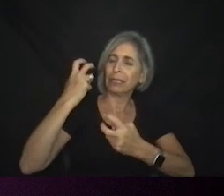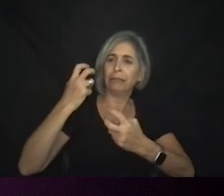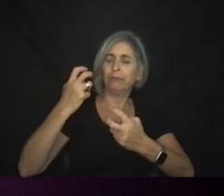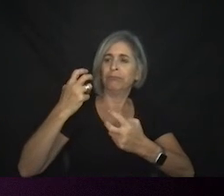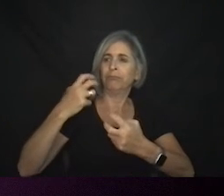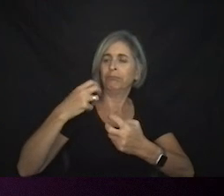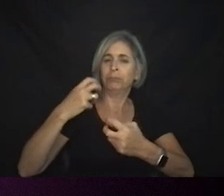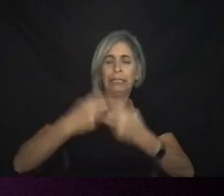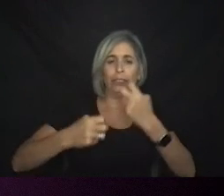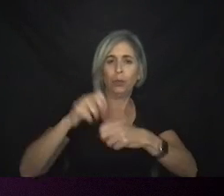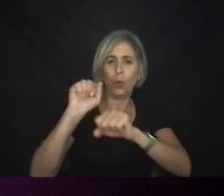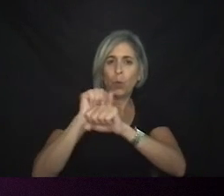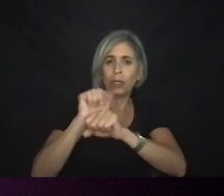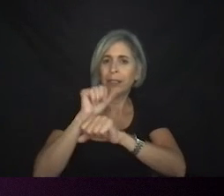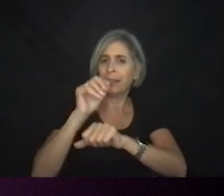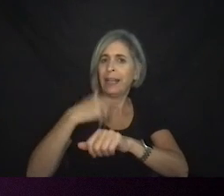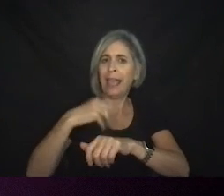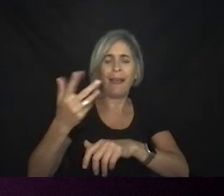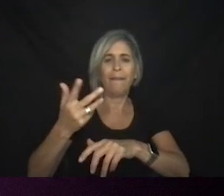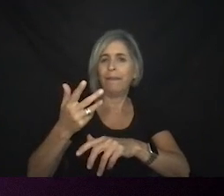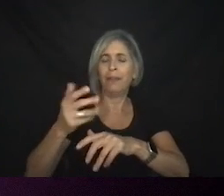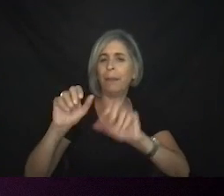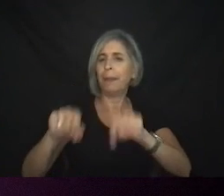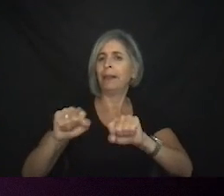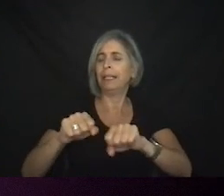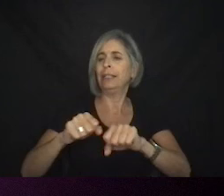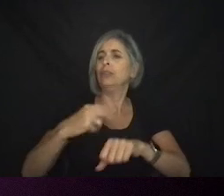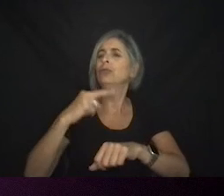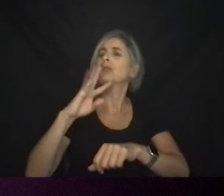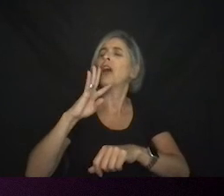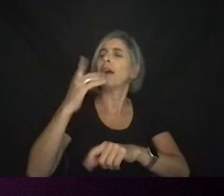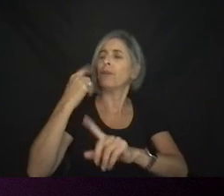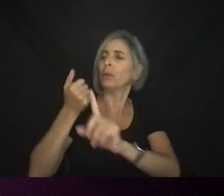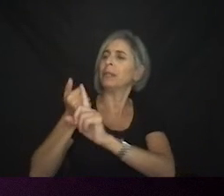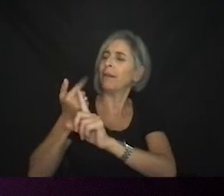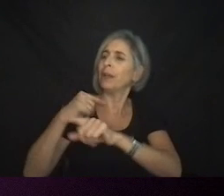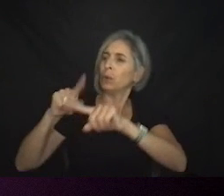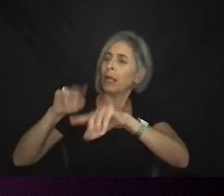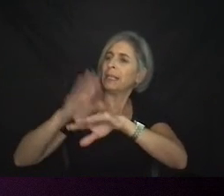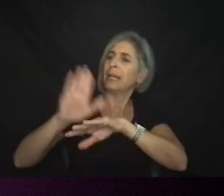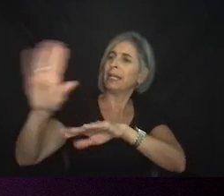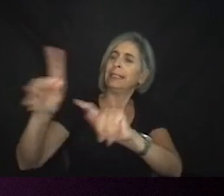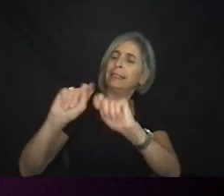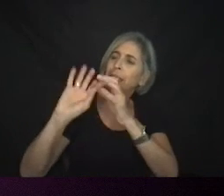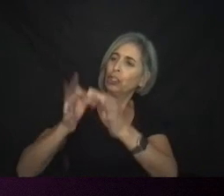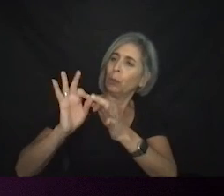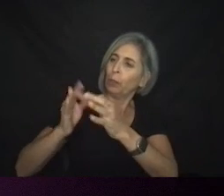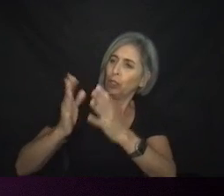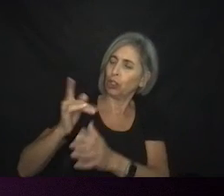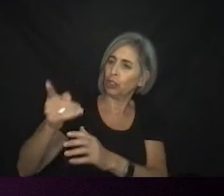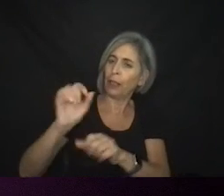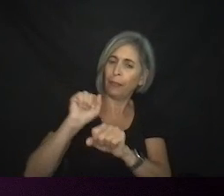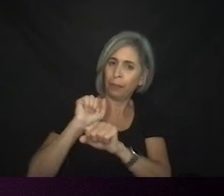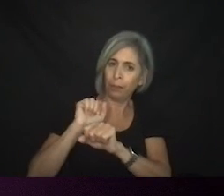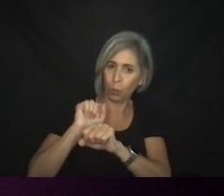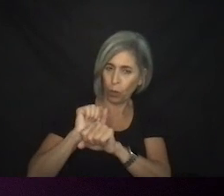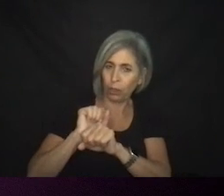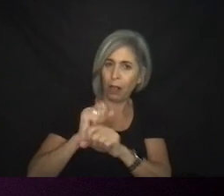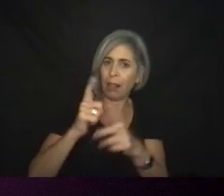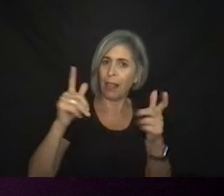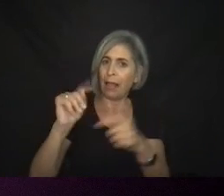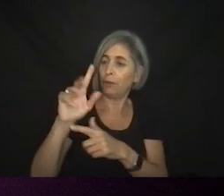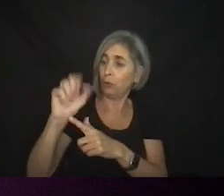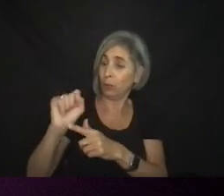is that he doesn't have the agency to speak up for himself in meetings, and he relies on his interpreters. And a lot of the tools